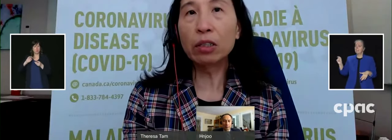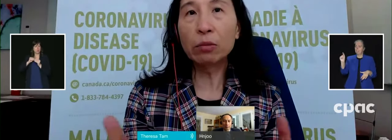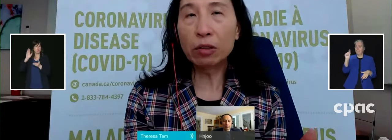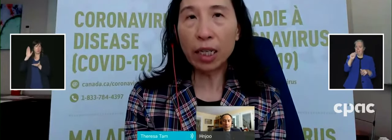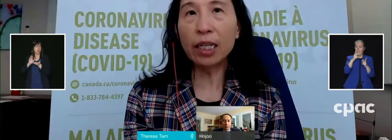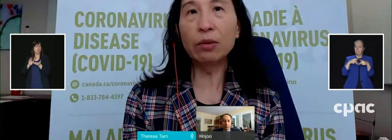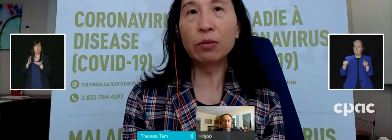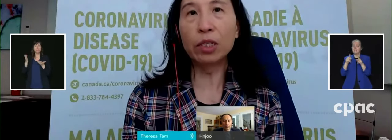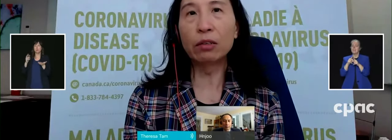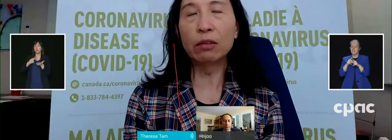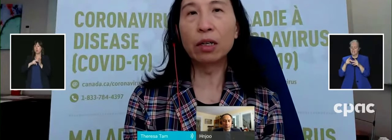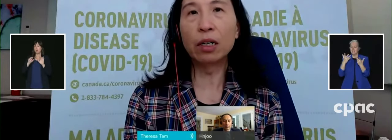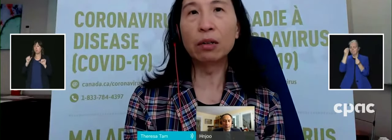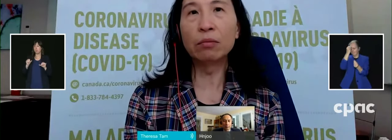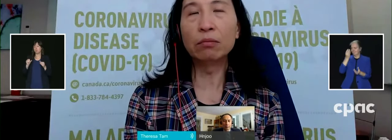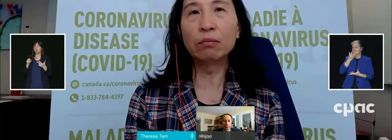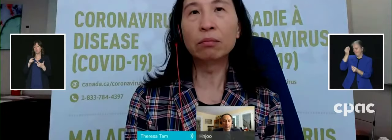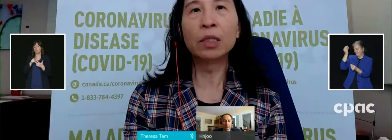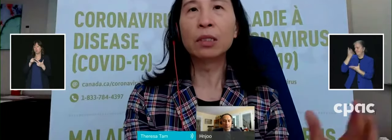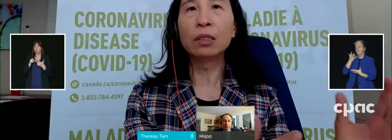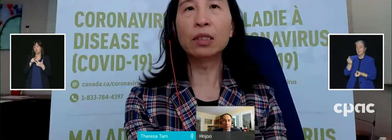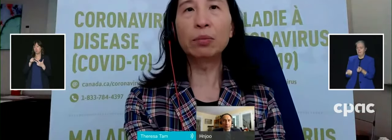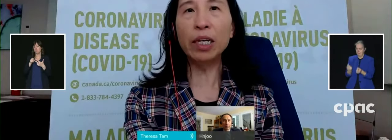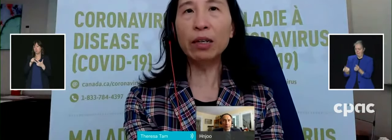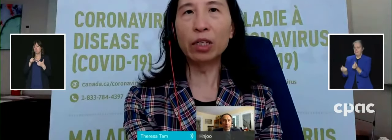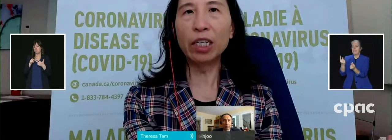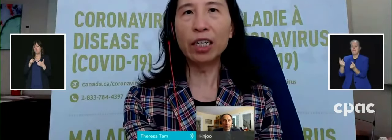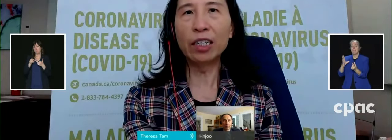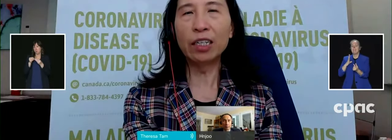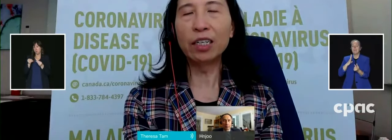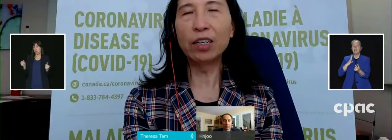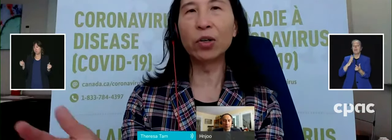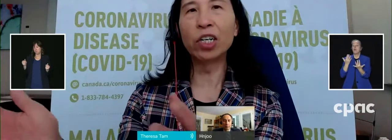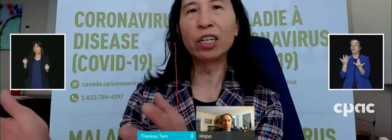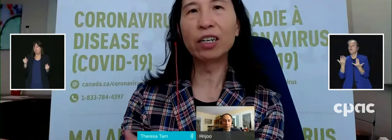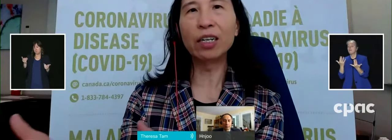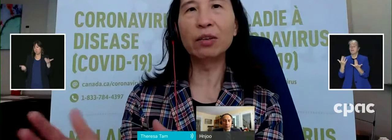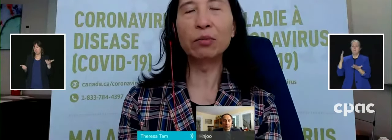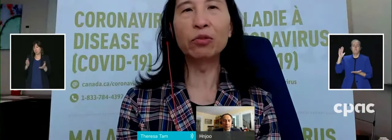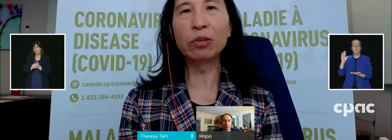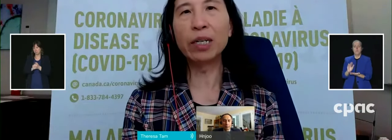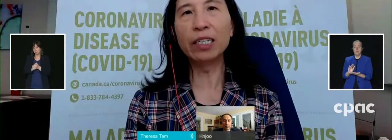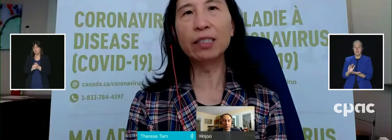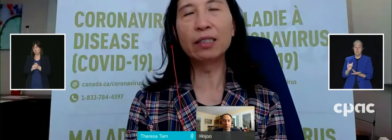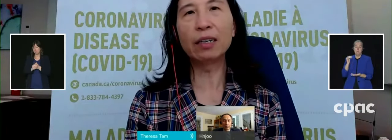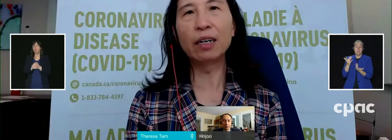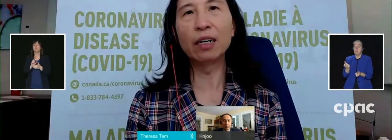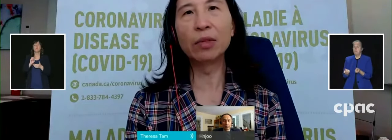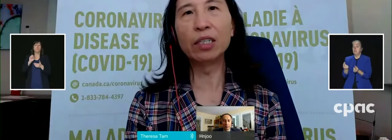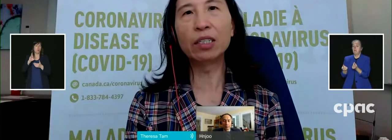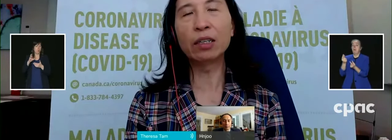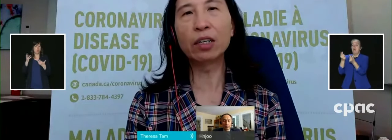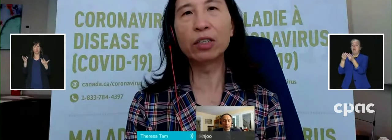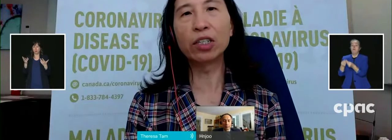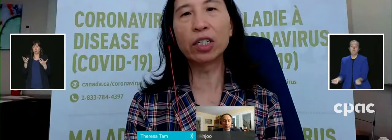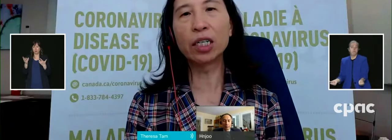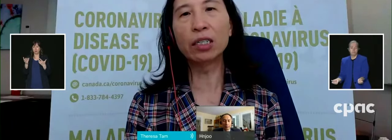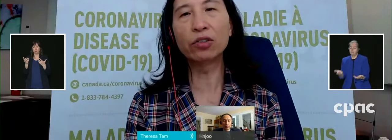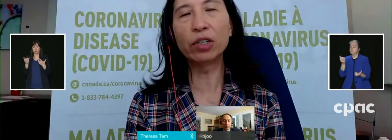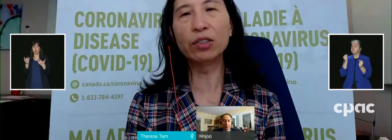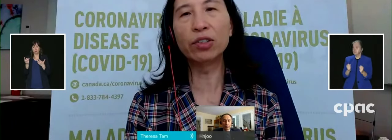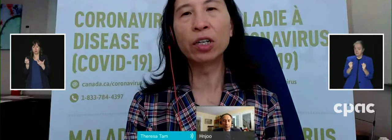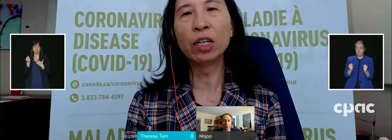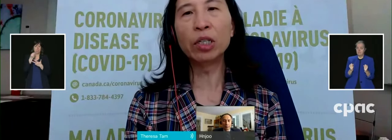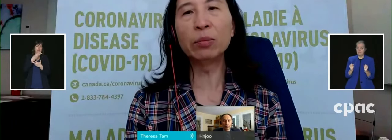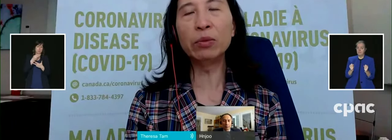it's possible that they will disappear one day, or they will replace the current